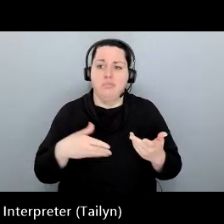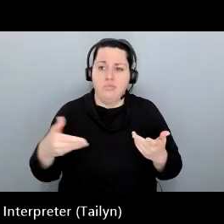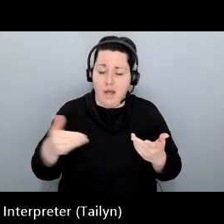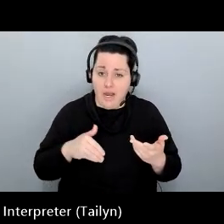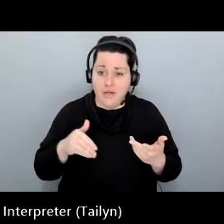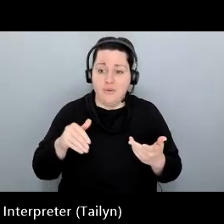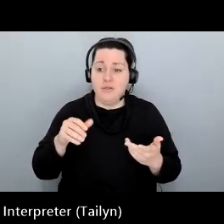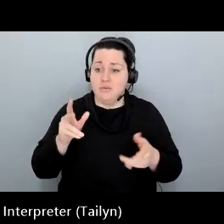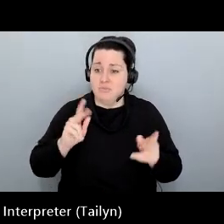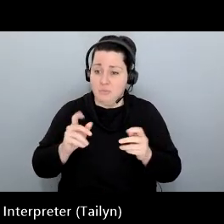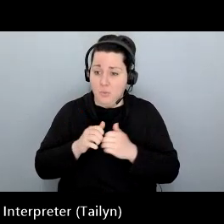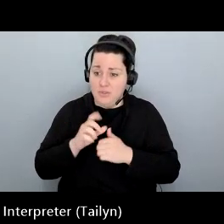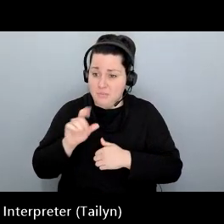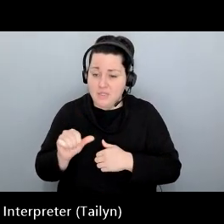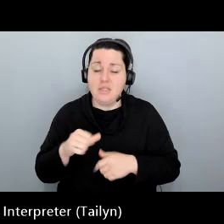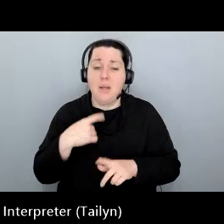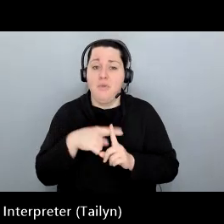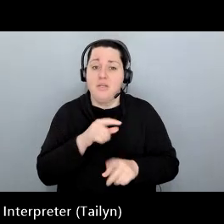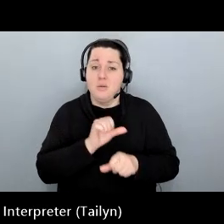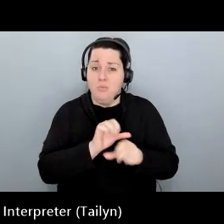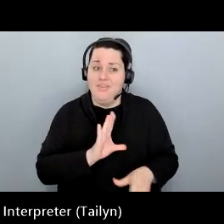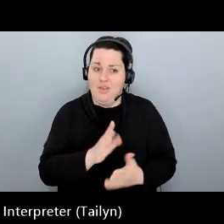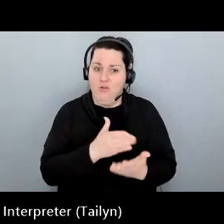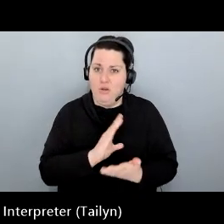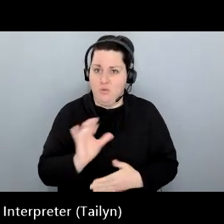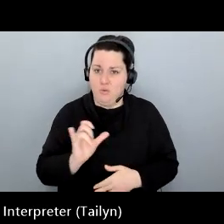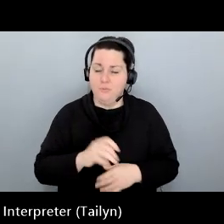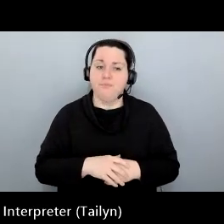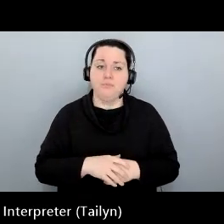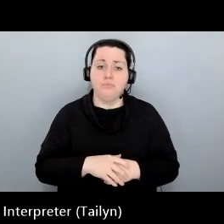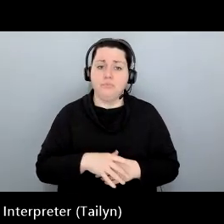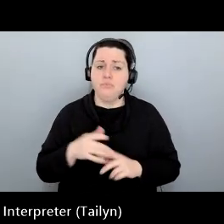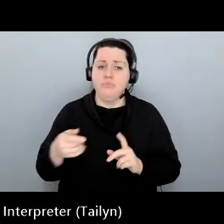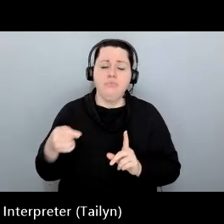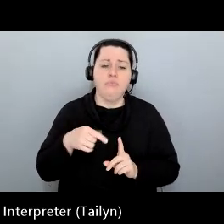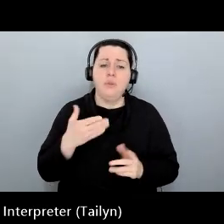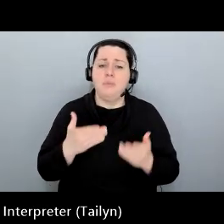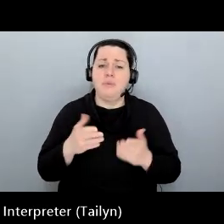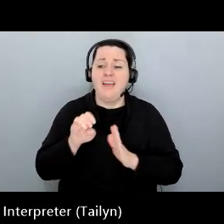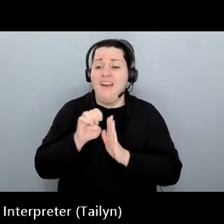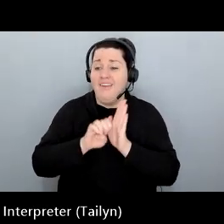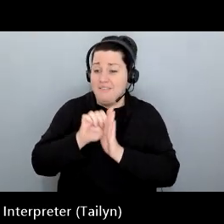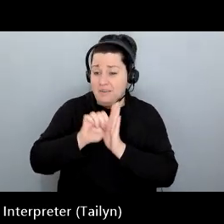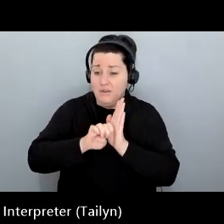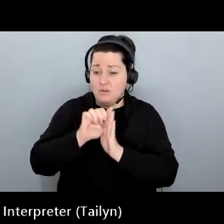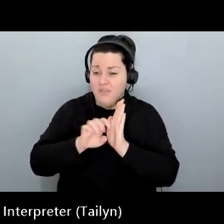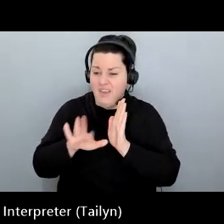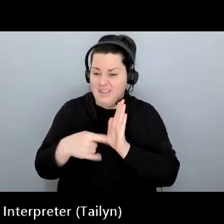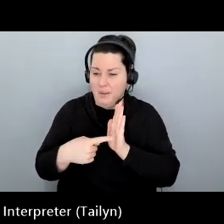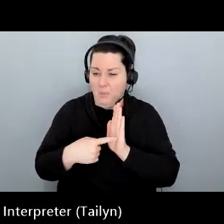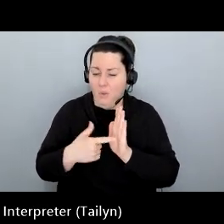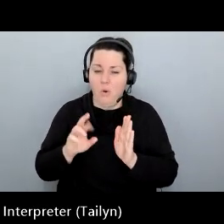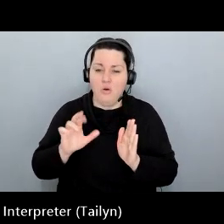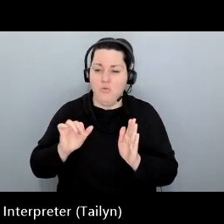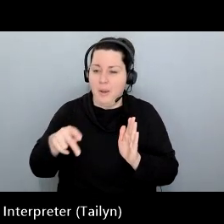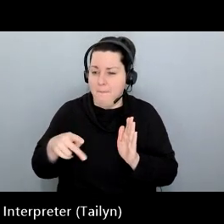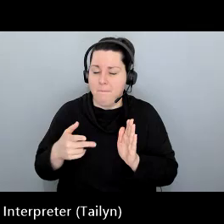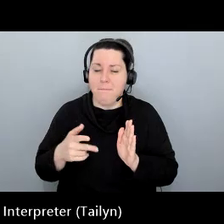are. But also going back to that, let's say that it's something like an elevator or a ramp or other sort of